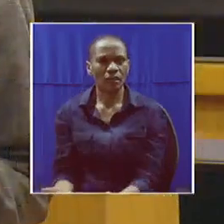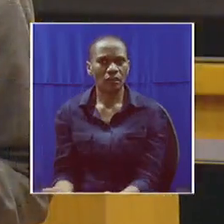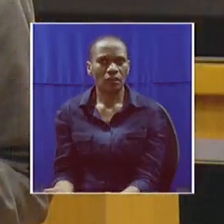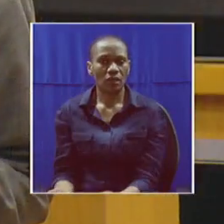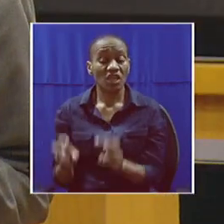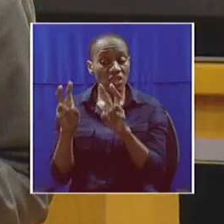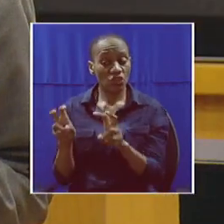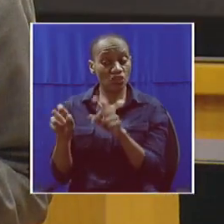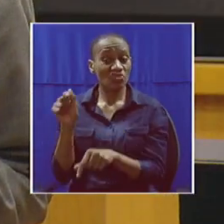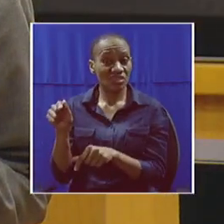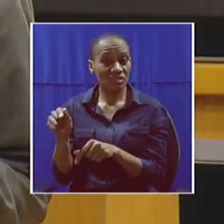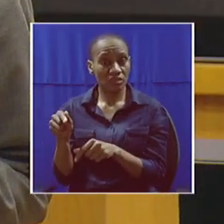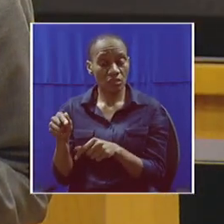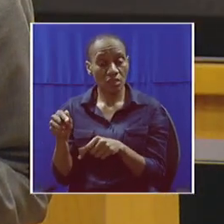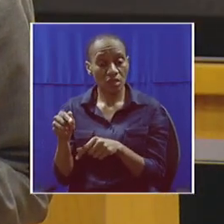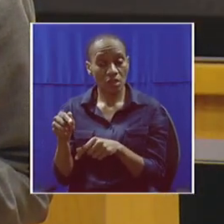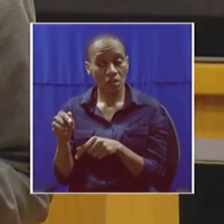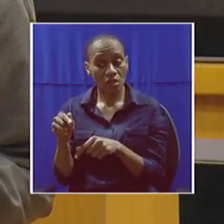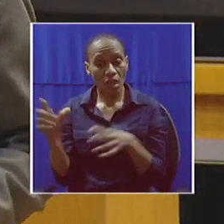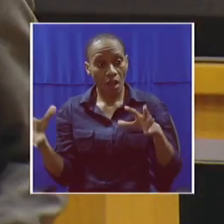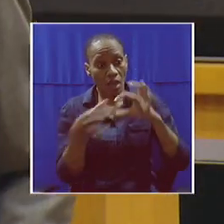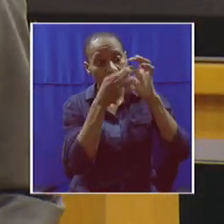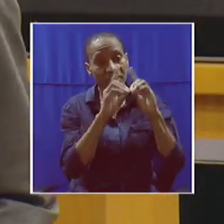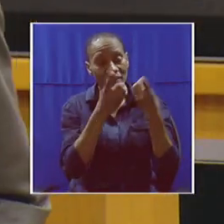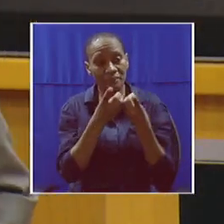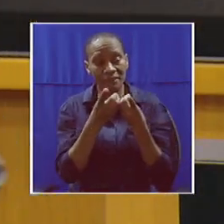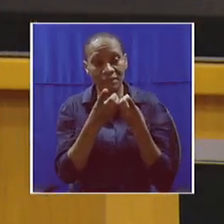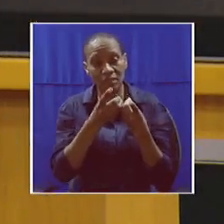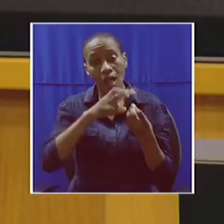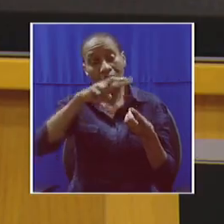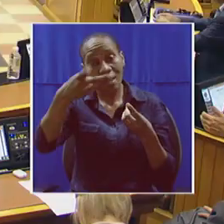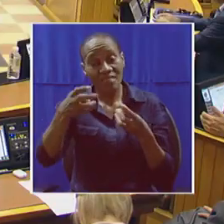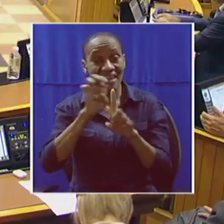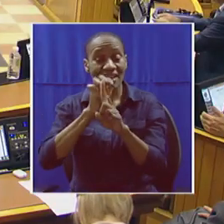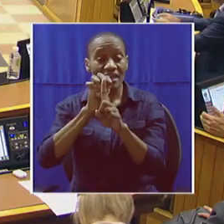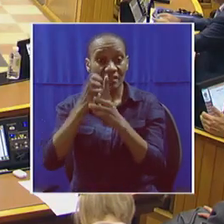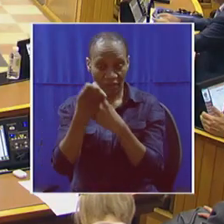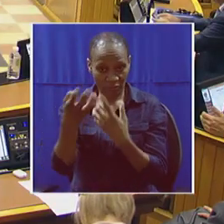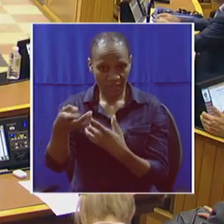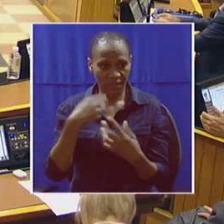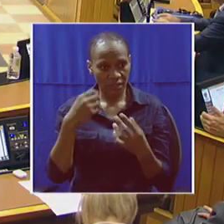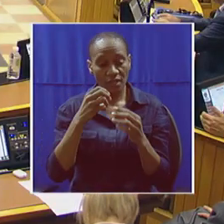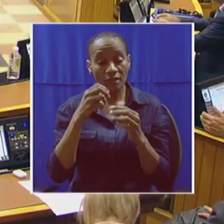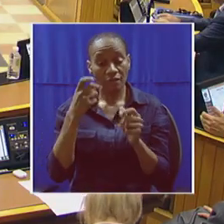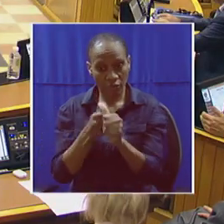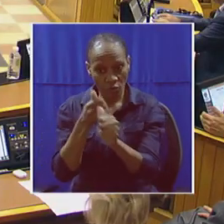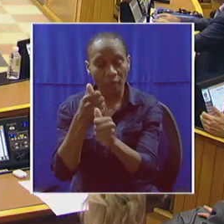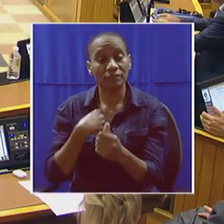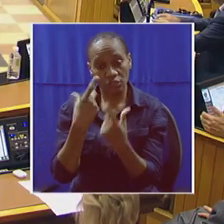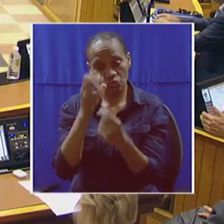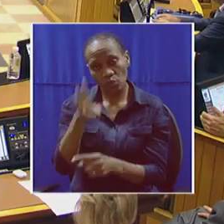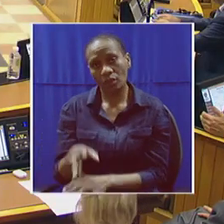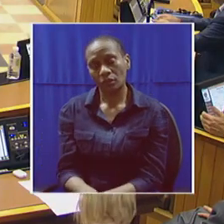currently falls under my counterpart and I will discuss it with her is there a followup question from the ANC The Honorable